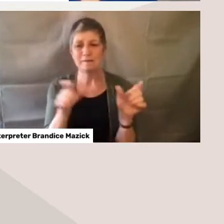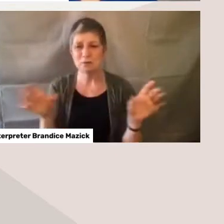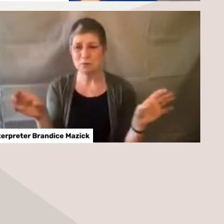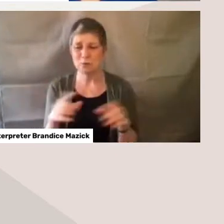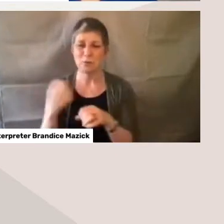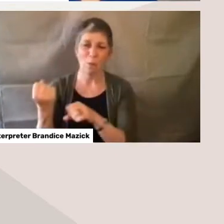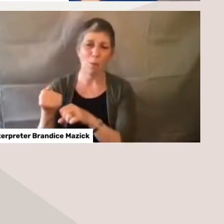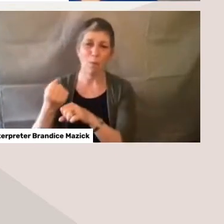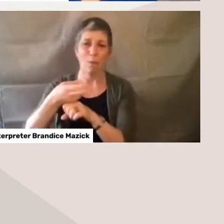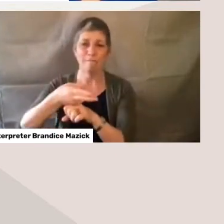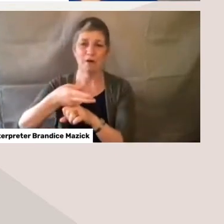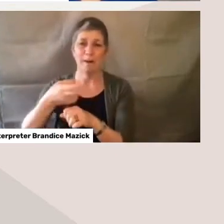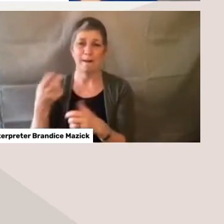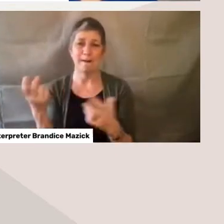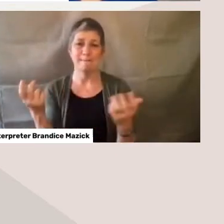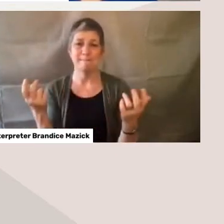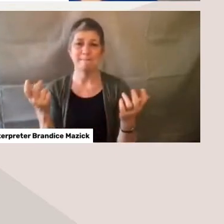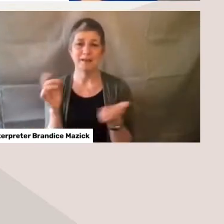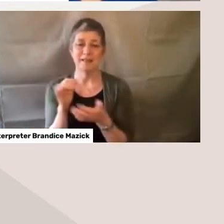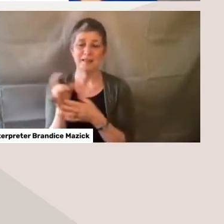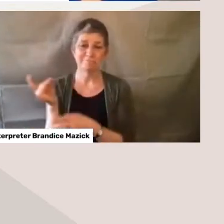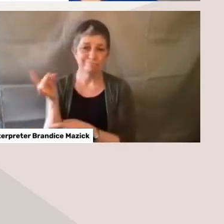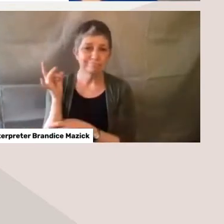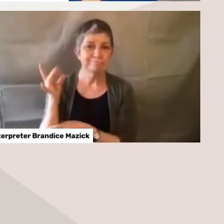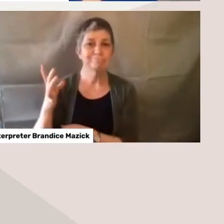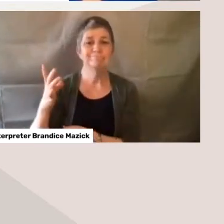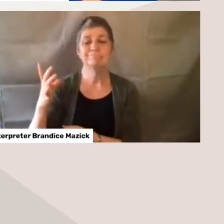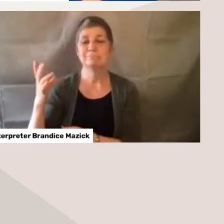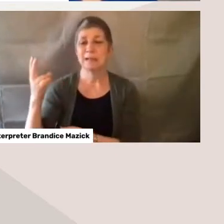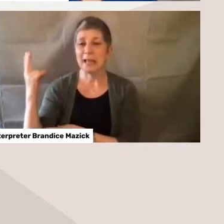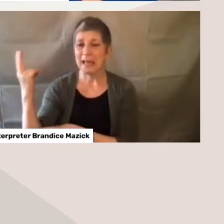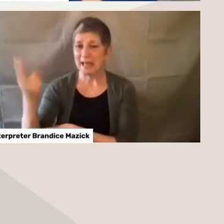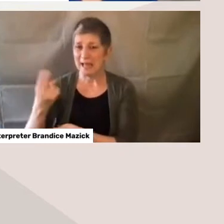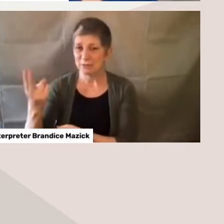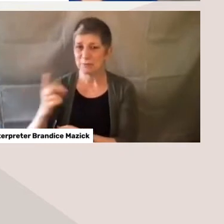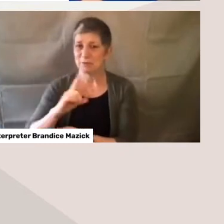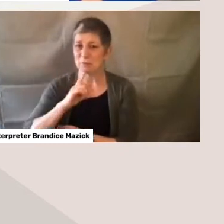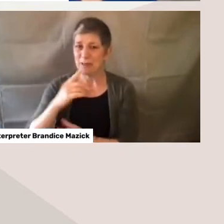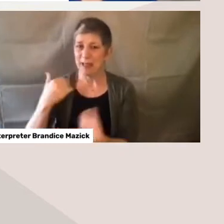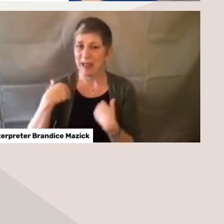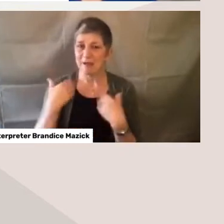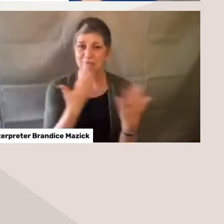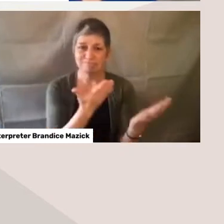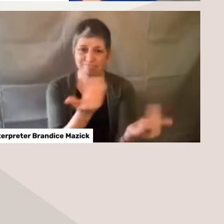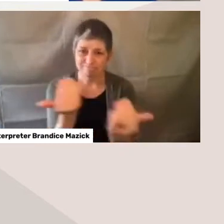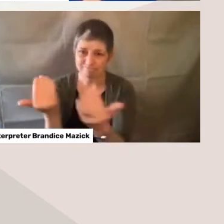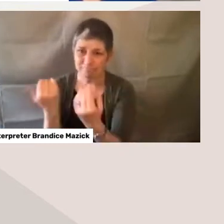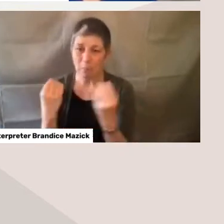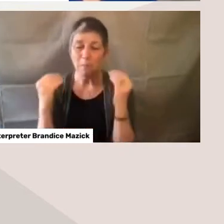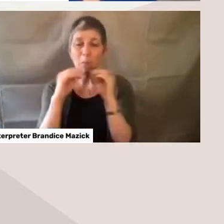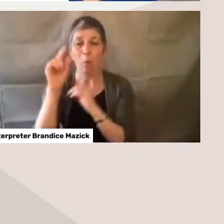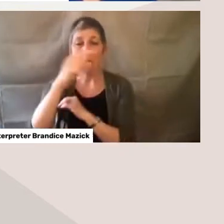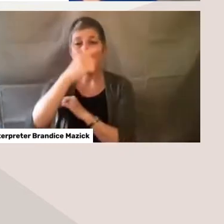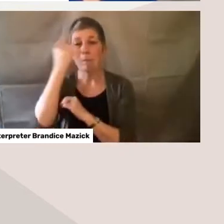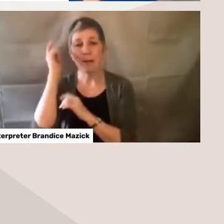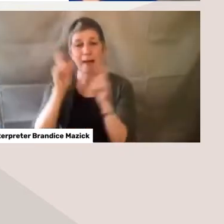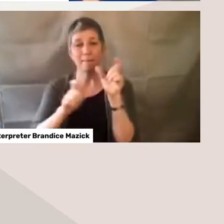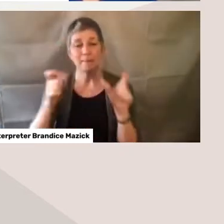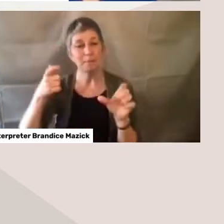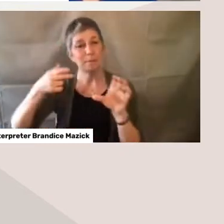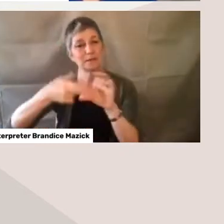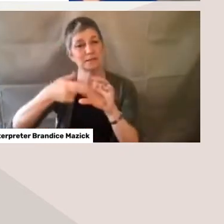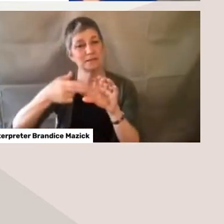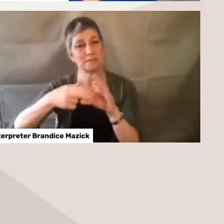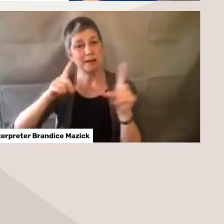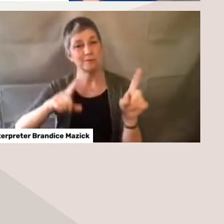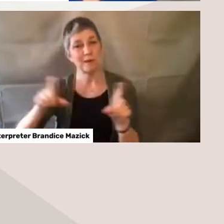overcome this horrible history and get more Black people to participate in clinical trials. I